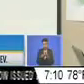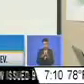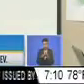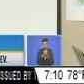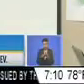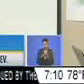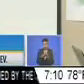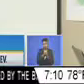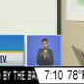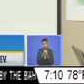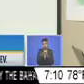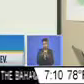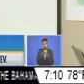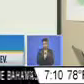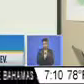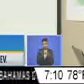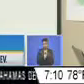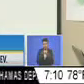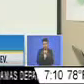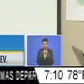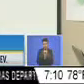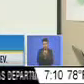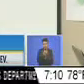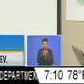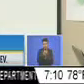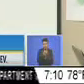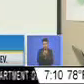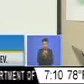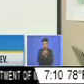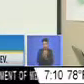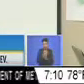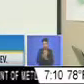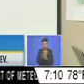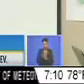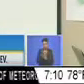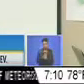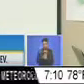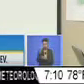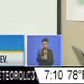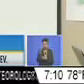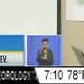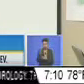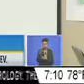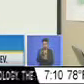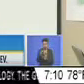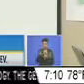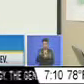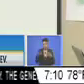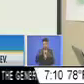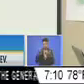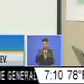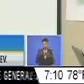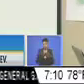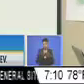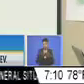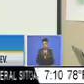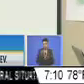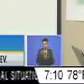have nothing but love and admiration for the sacrifice that you make.